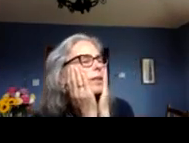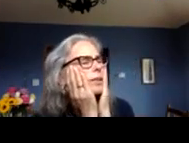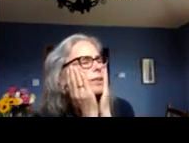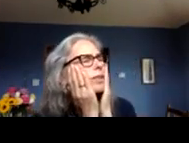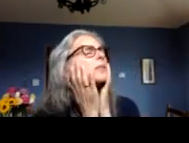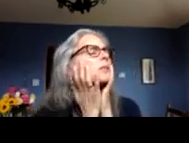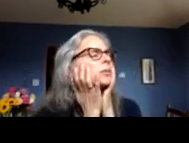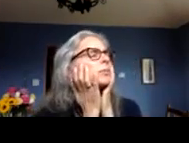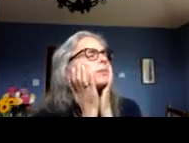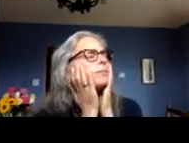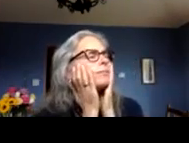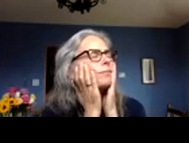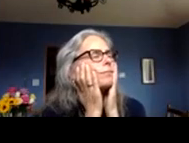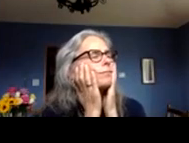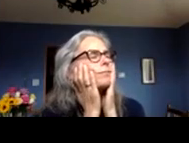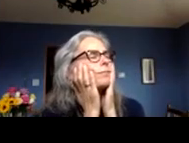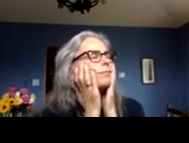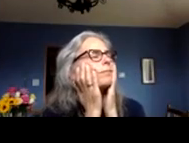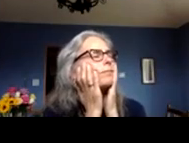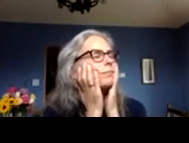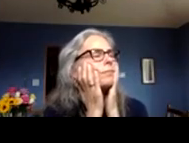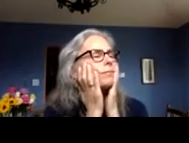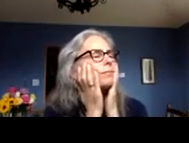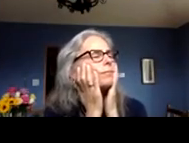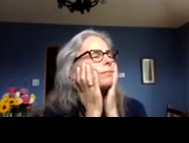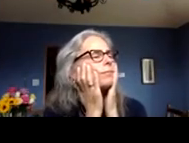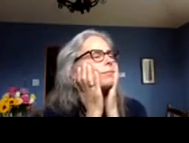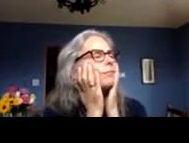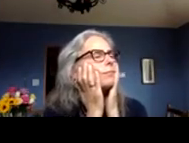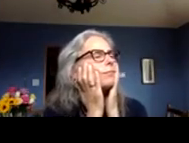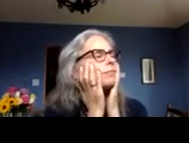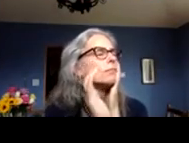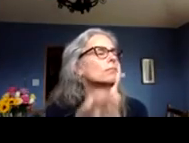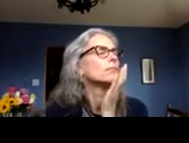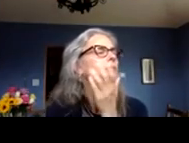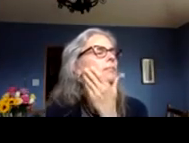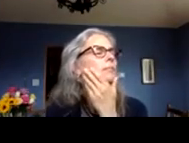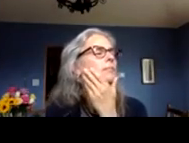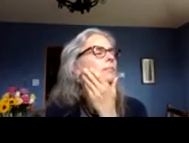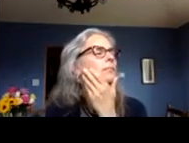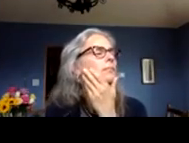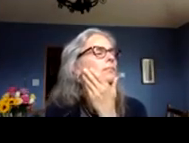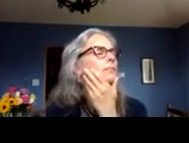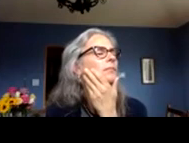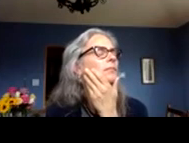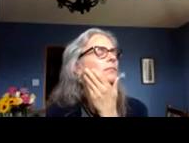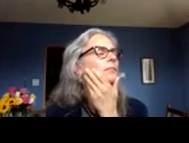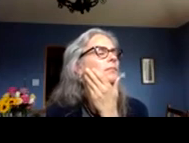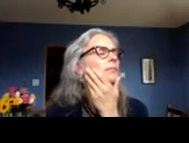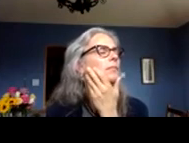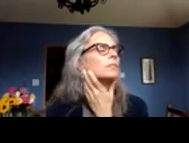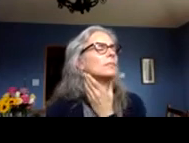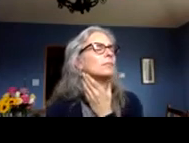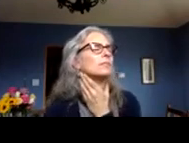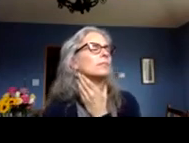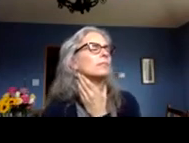are sending you an email. And you can also choose which classes. I can turn off emails entirely for a class if I